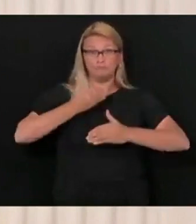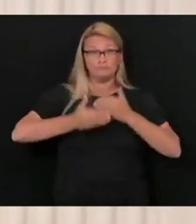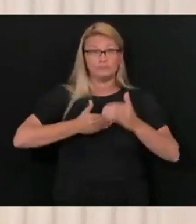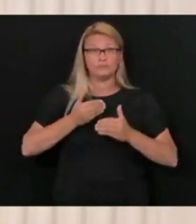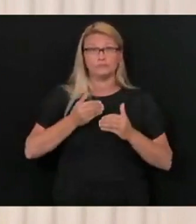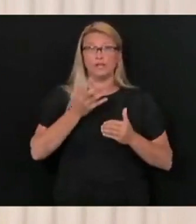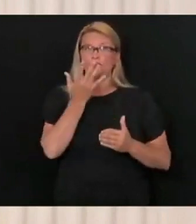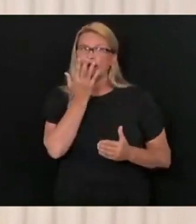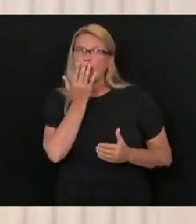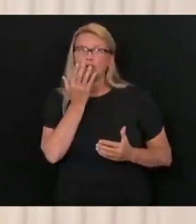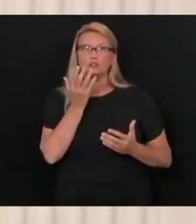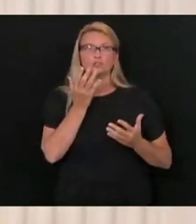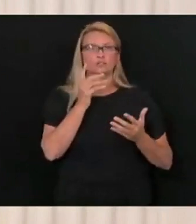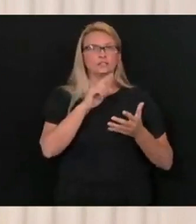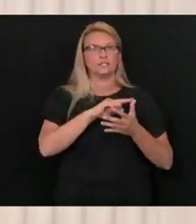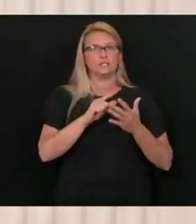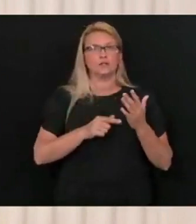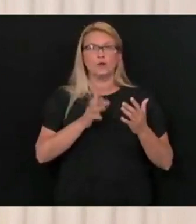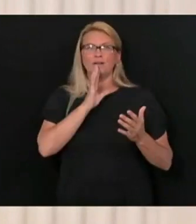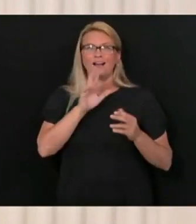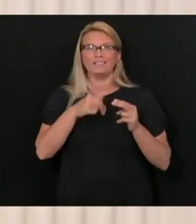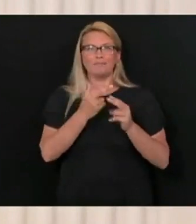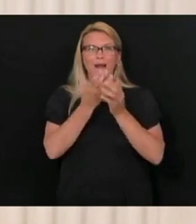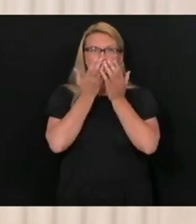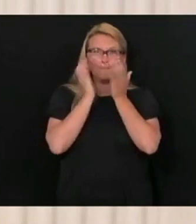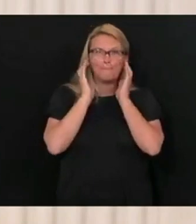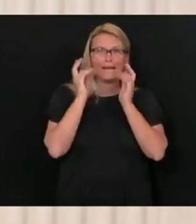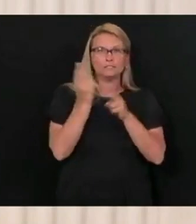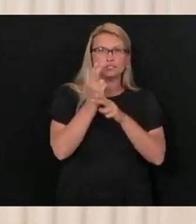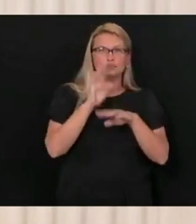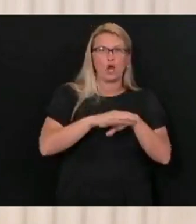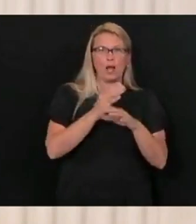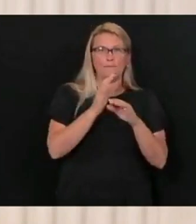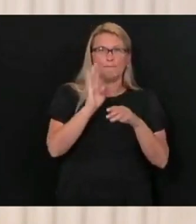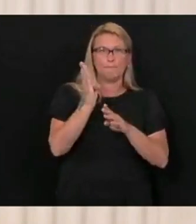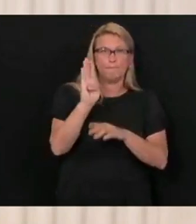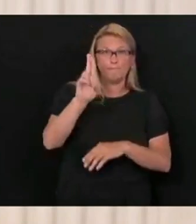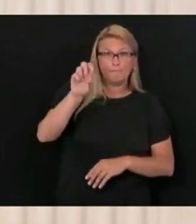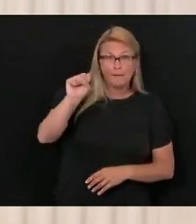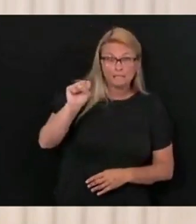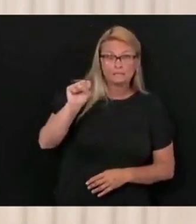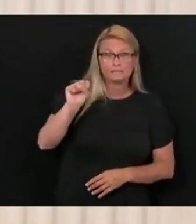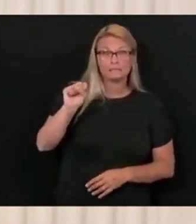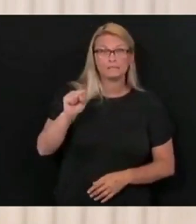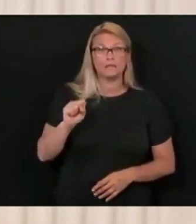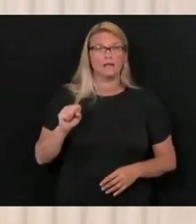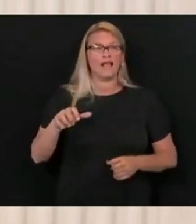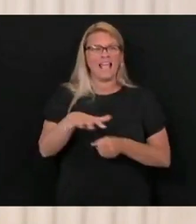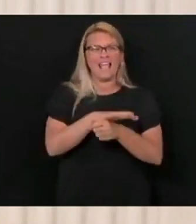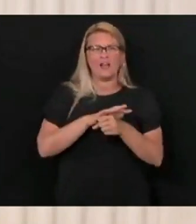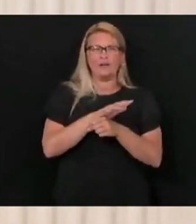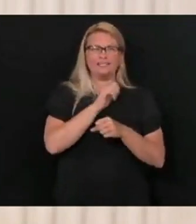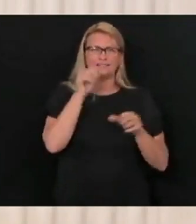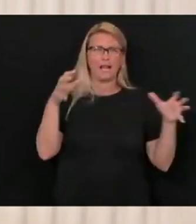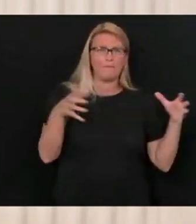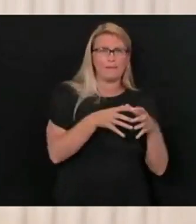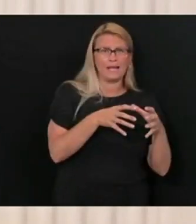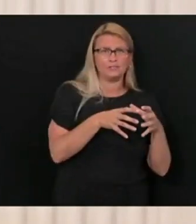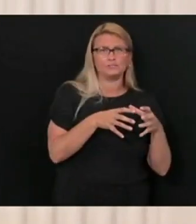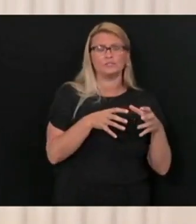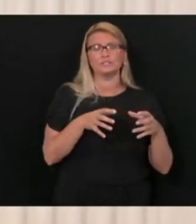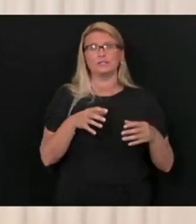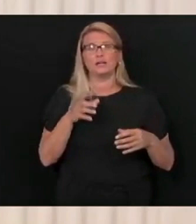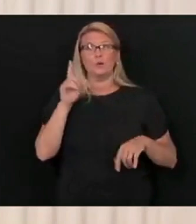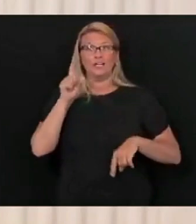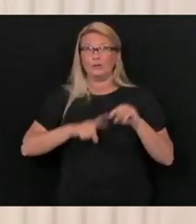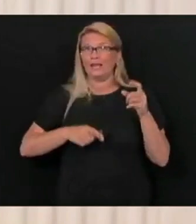Kellers, we talked about mask wearing on buses, non-congregate areas. We talked about masks when they could not social distance,